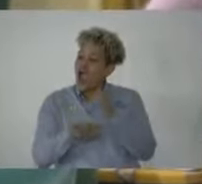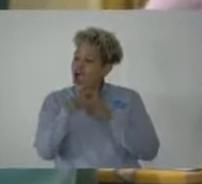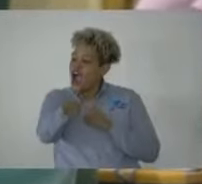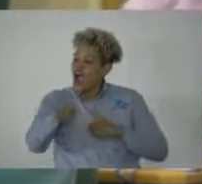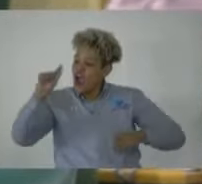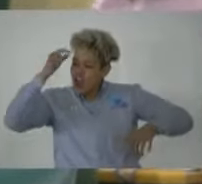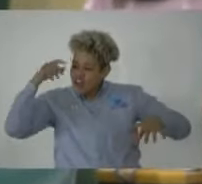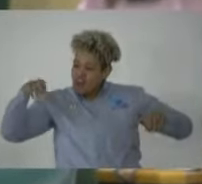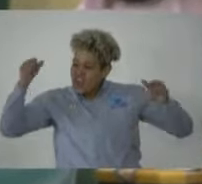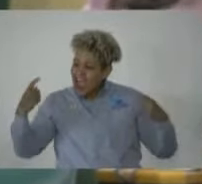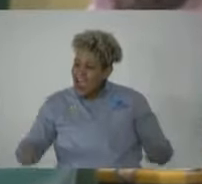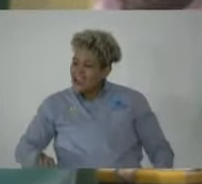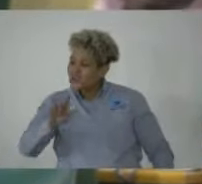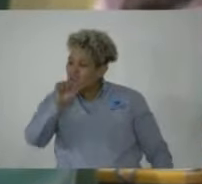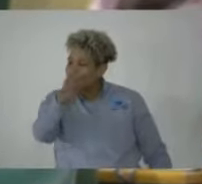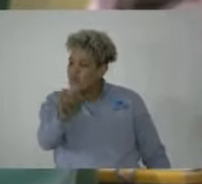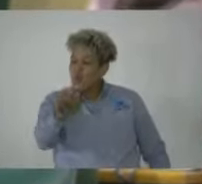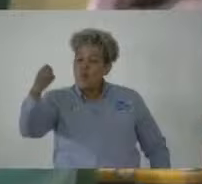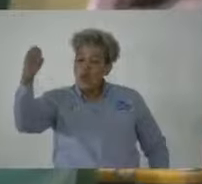their government was